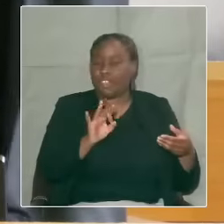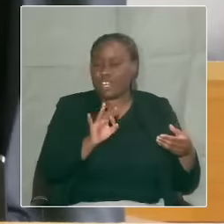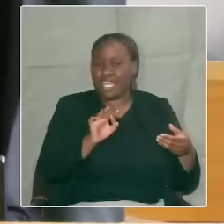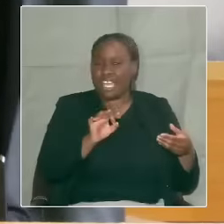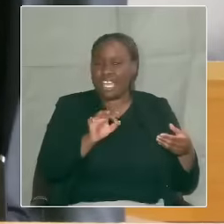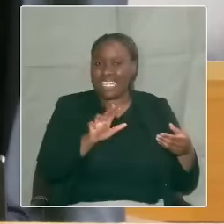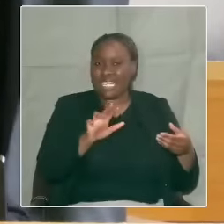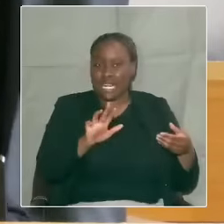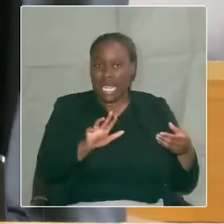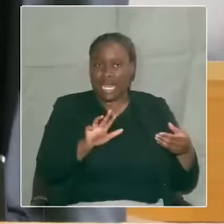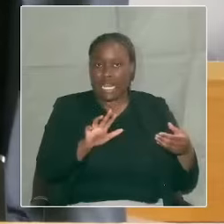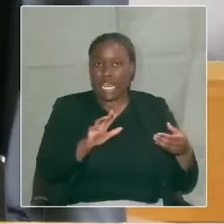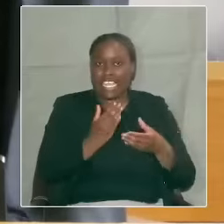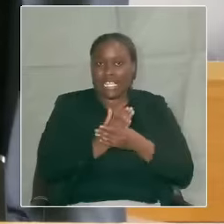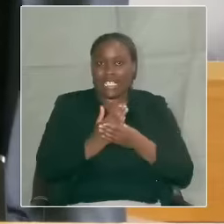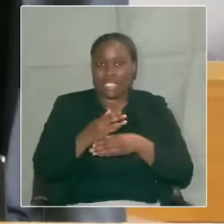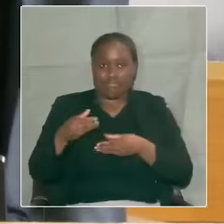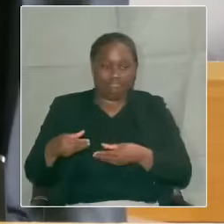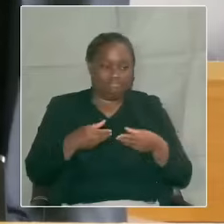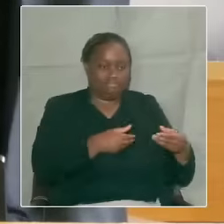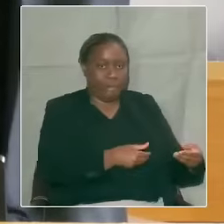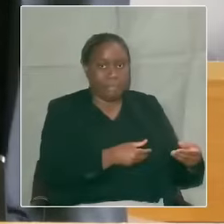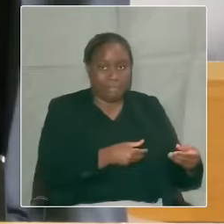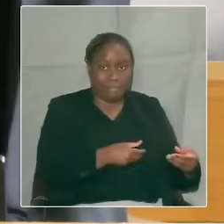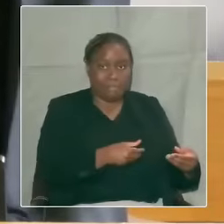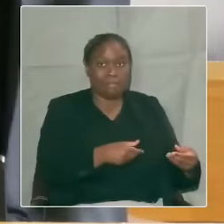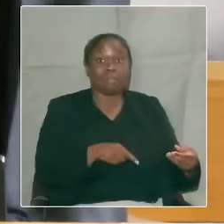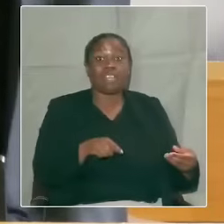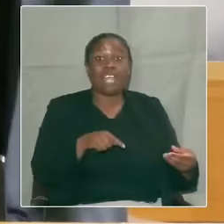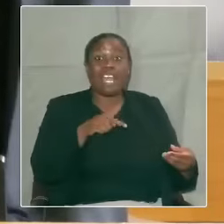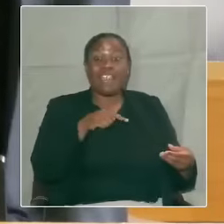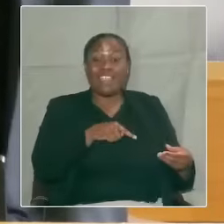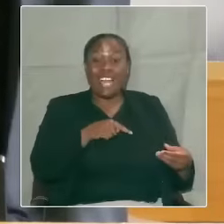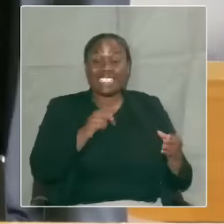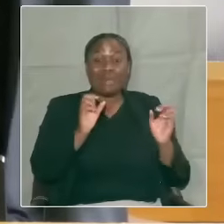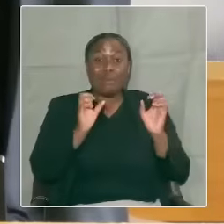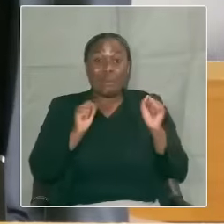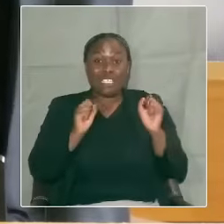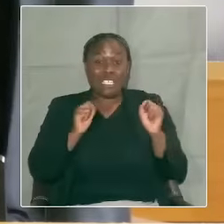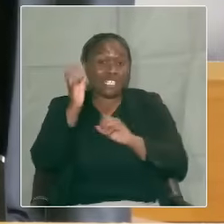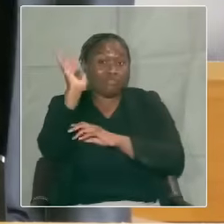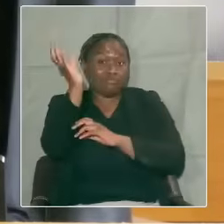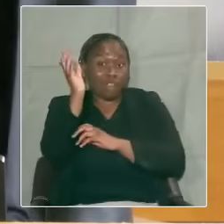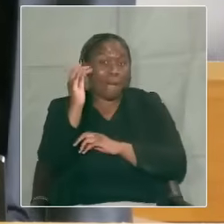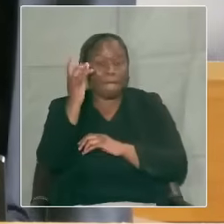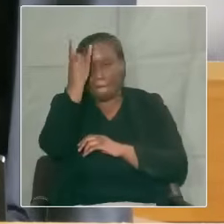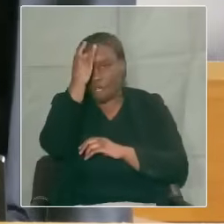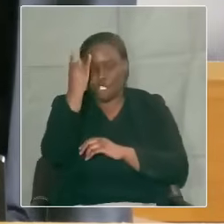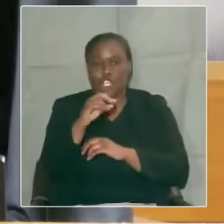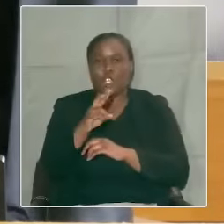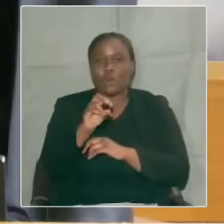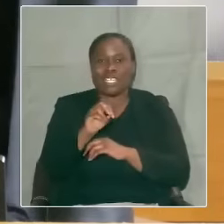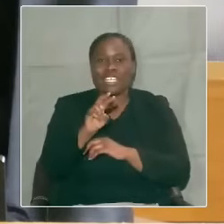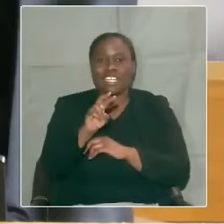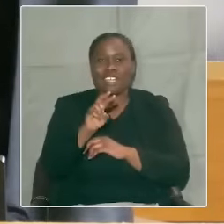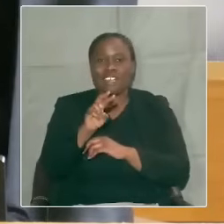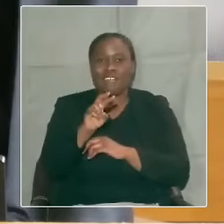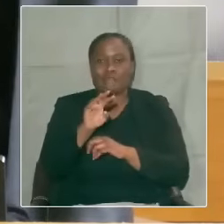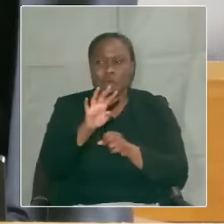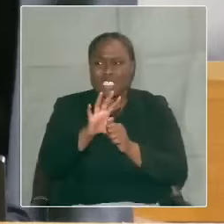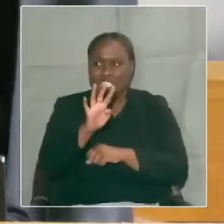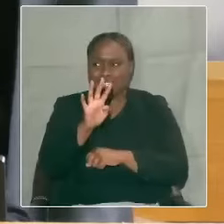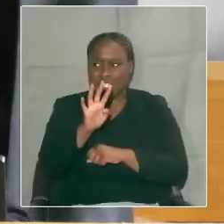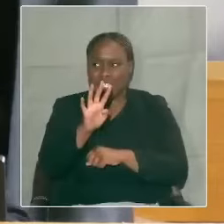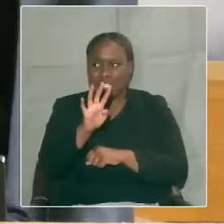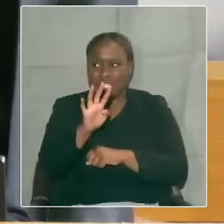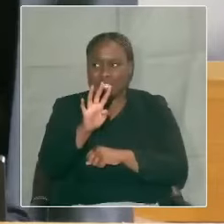cases. That is the presentation in March 2014, And then in your statement at paragraph